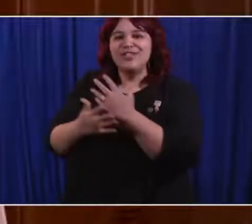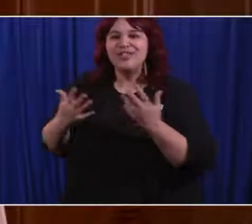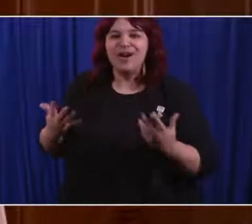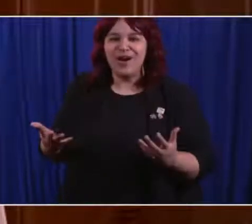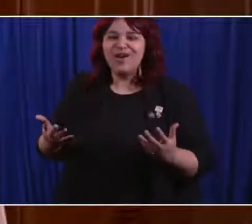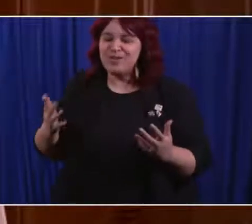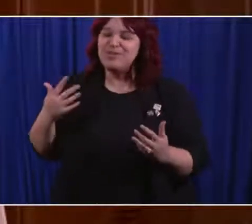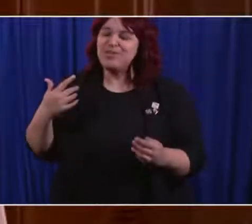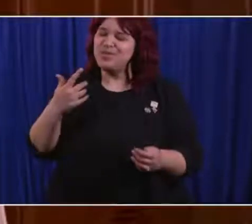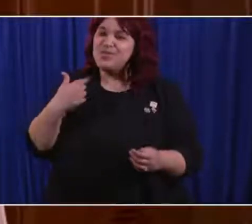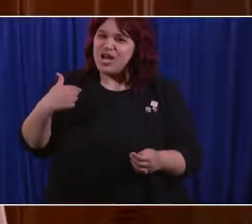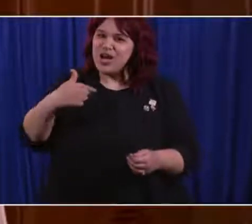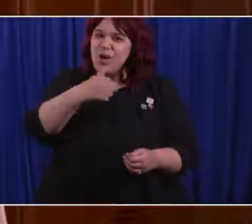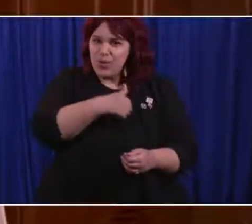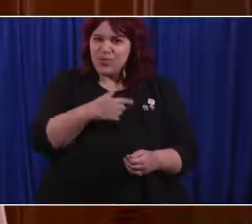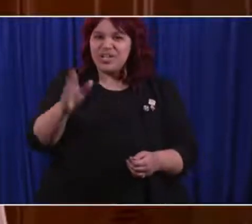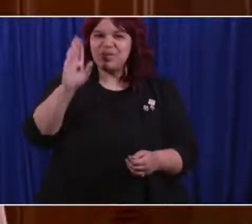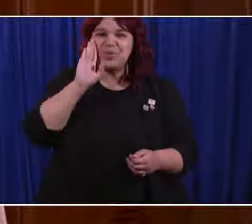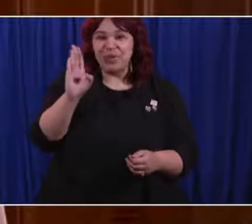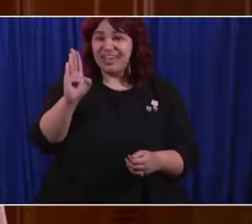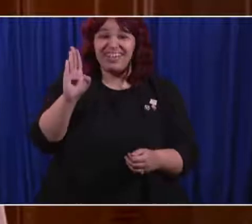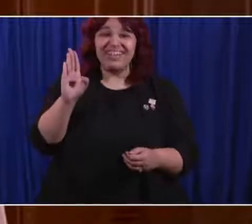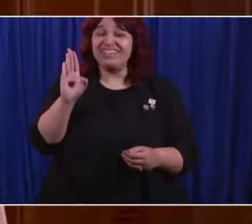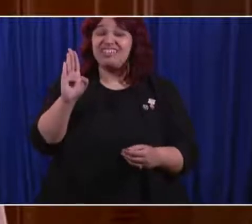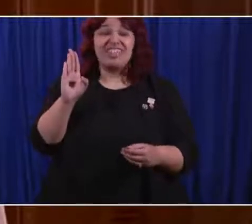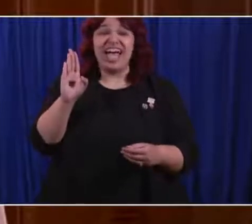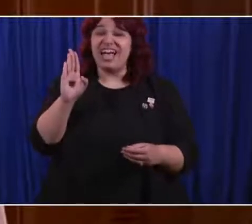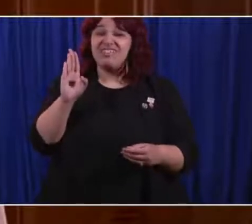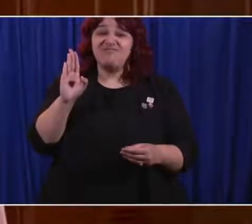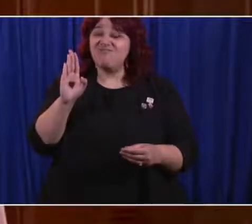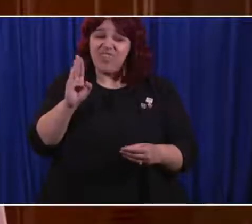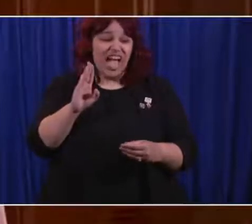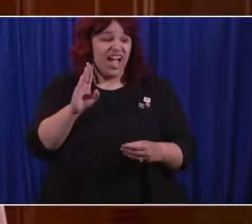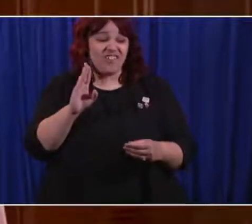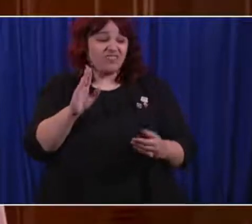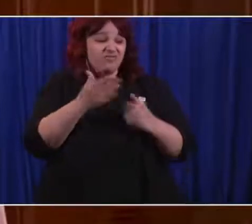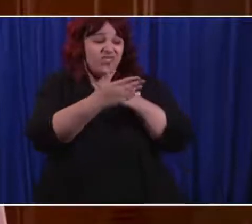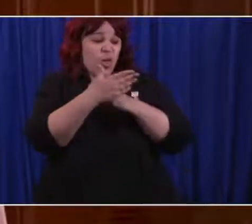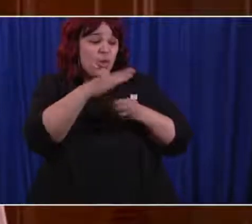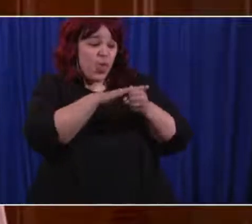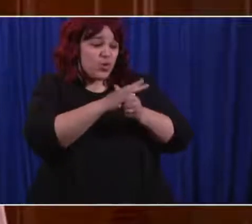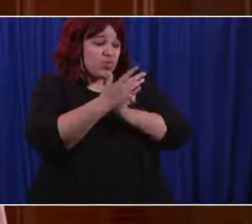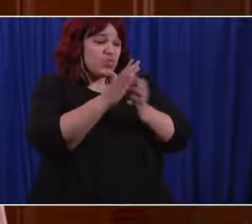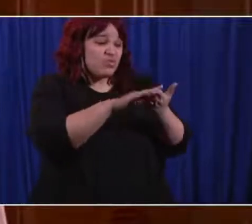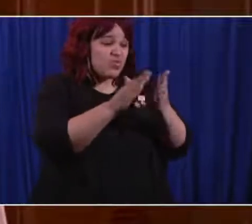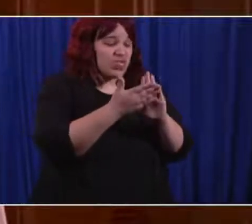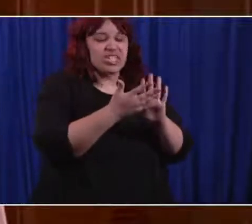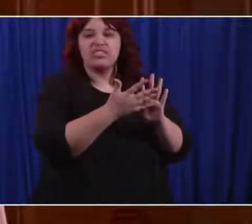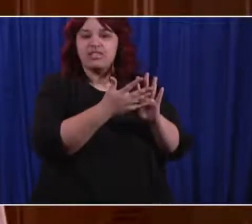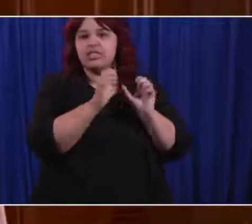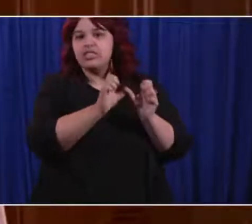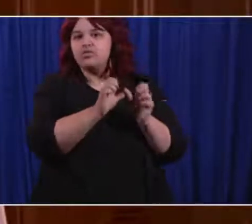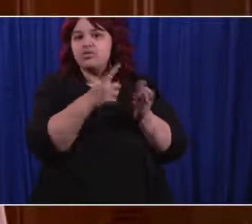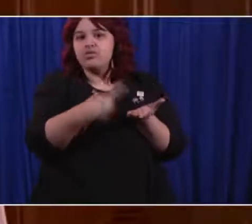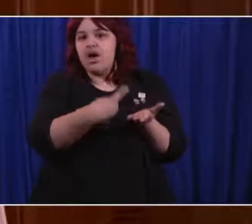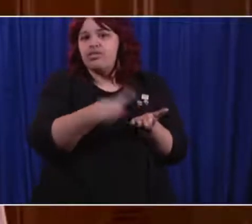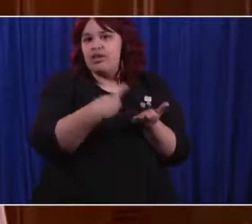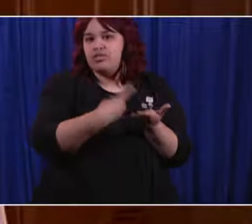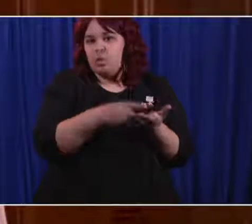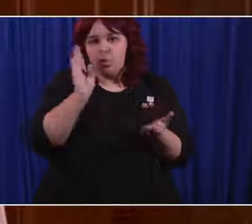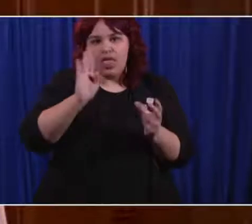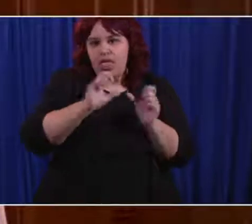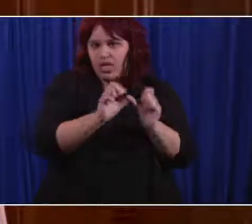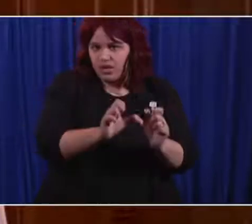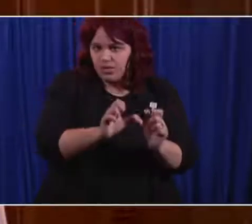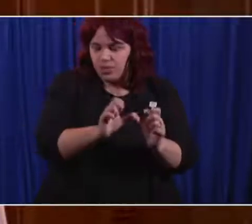to work with our local communities. We have seen some shifting. For example, we've had some of